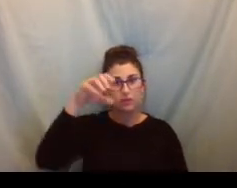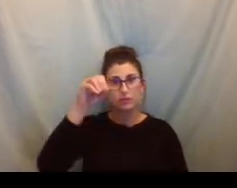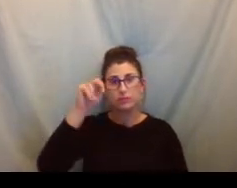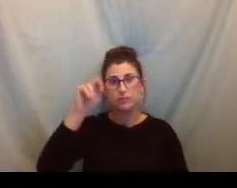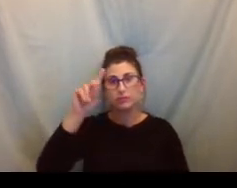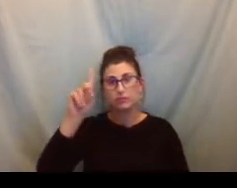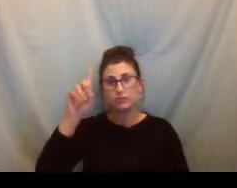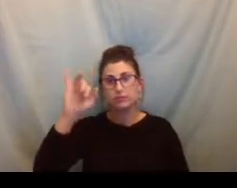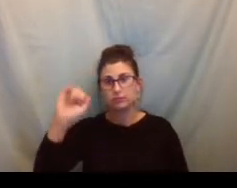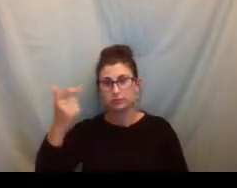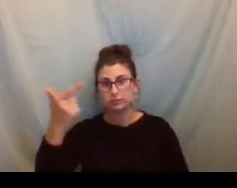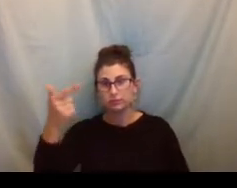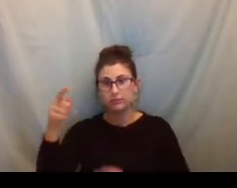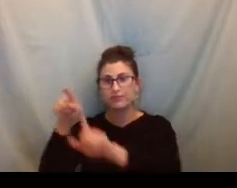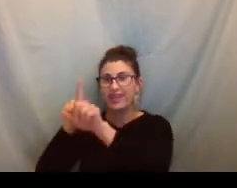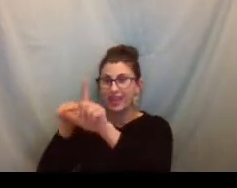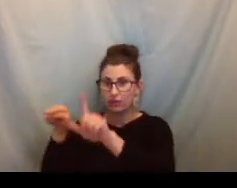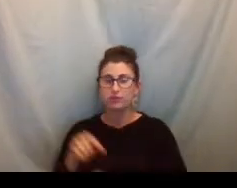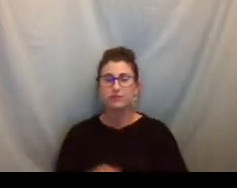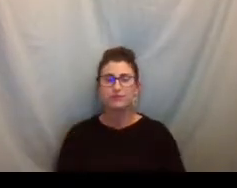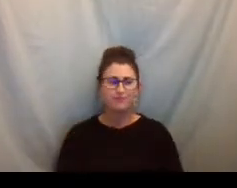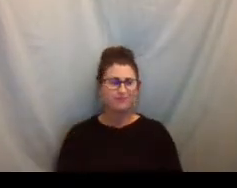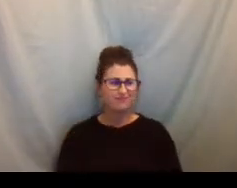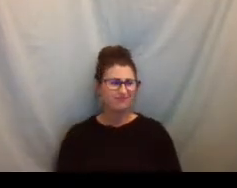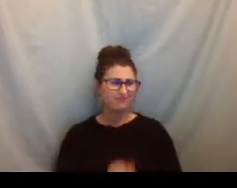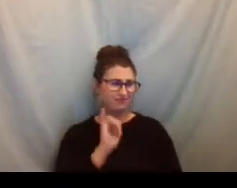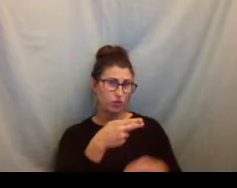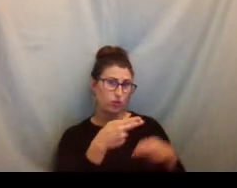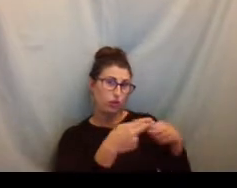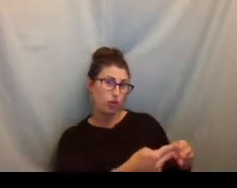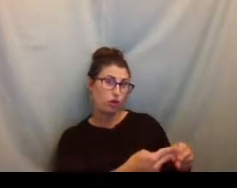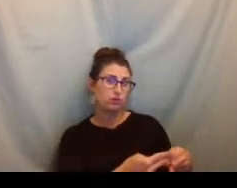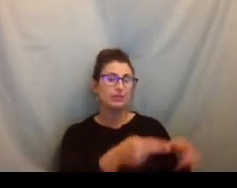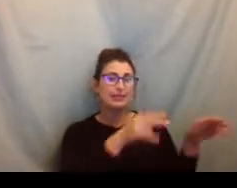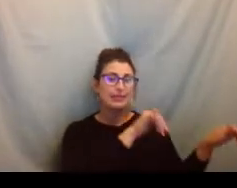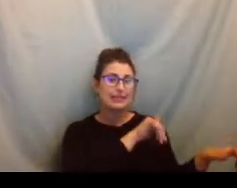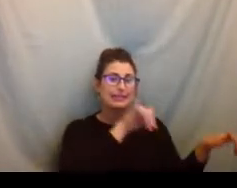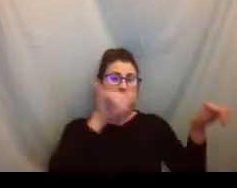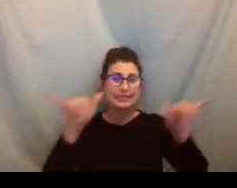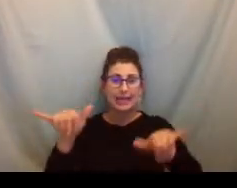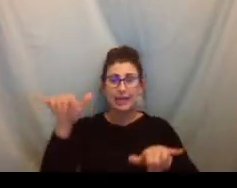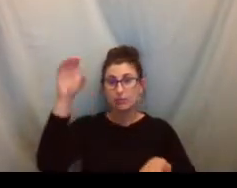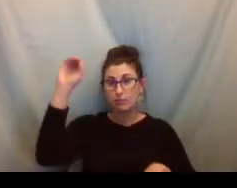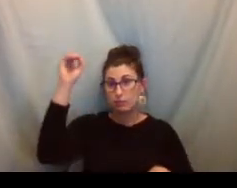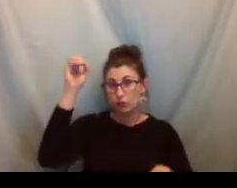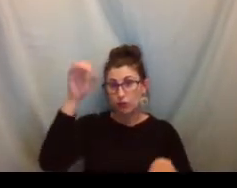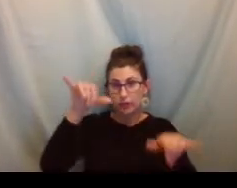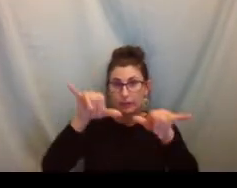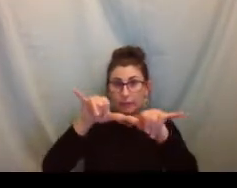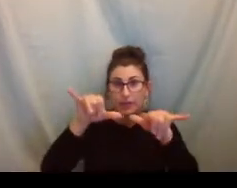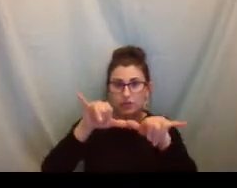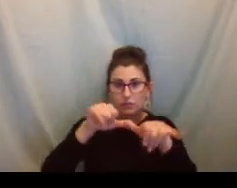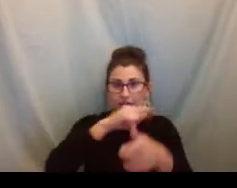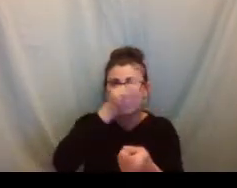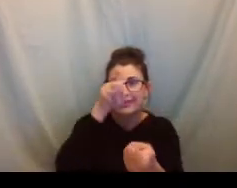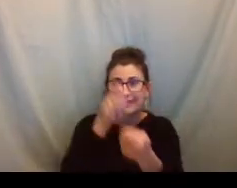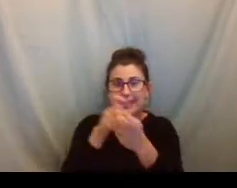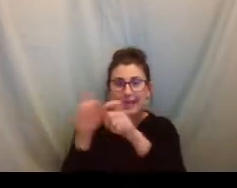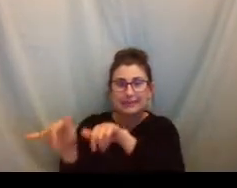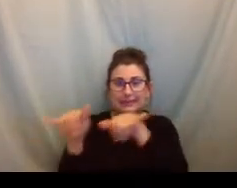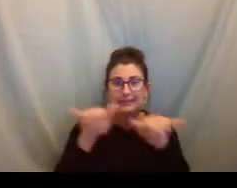corresponding angles. That's what they are. They have the same degree measurement and they're in the same exact